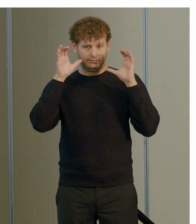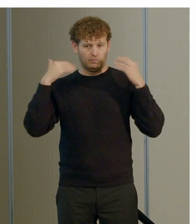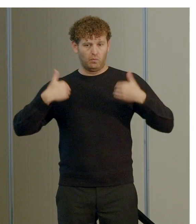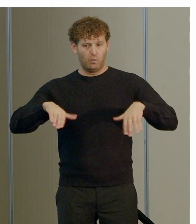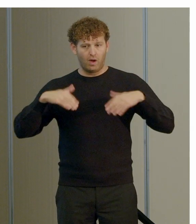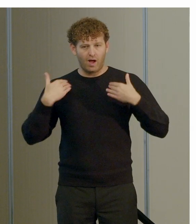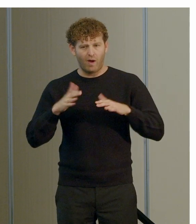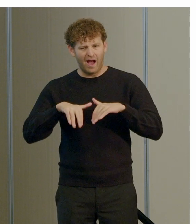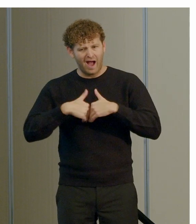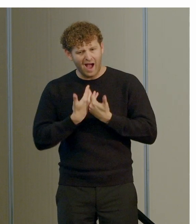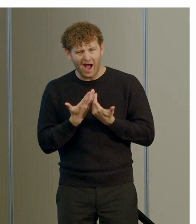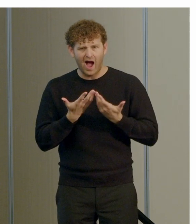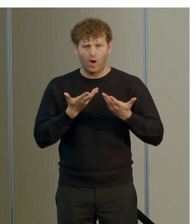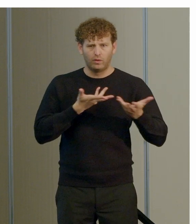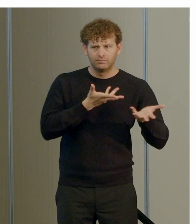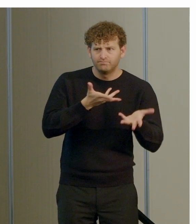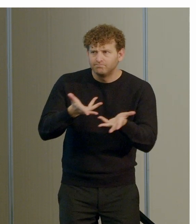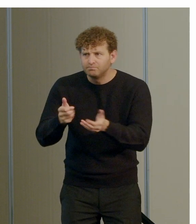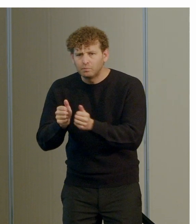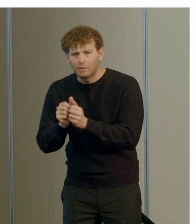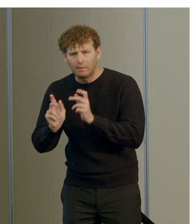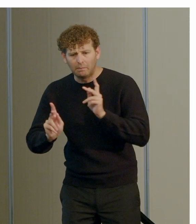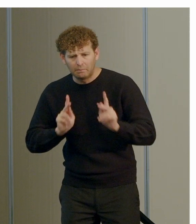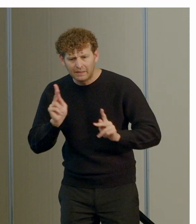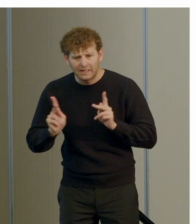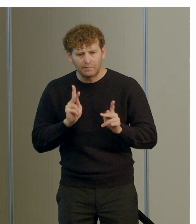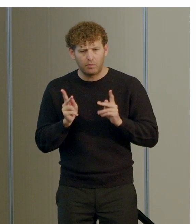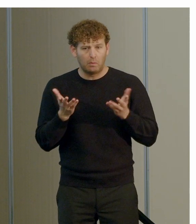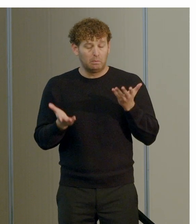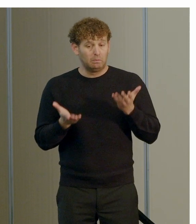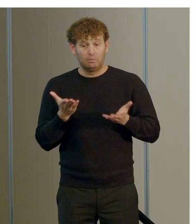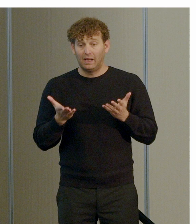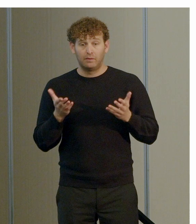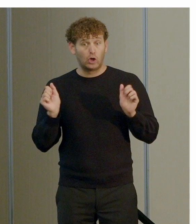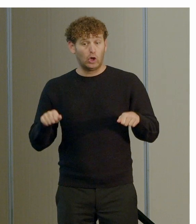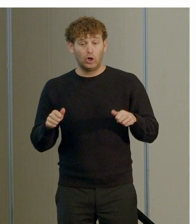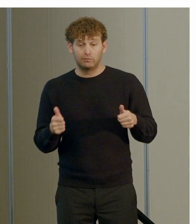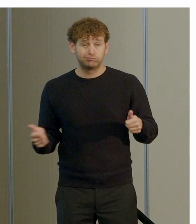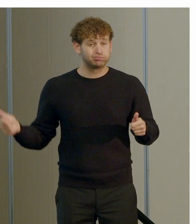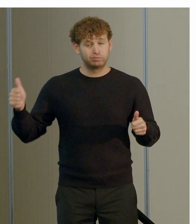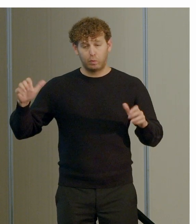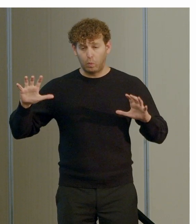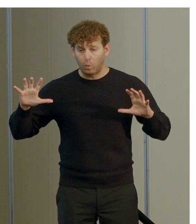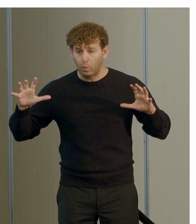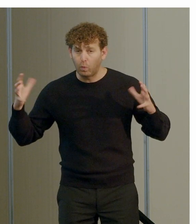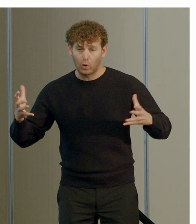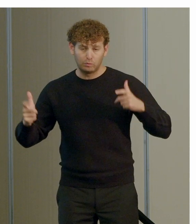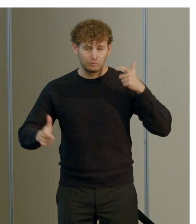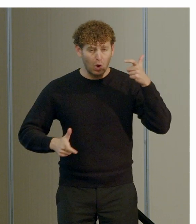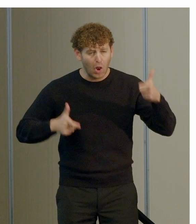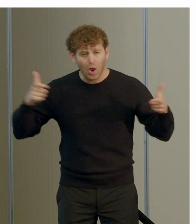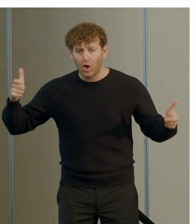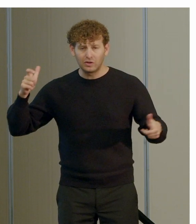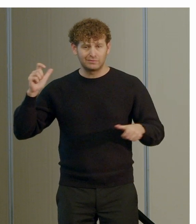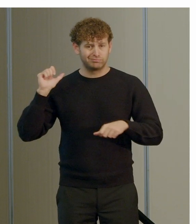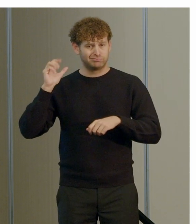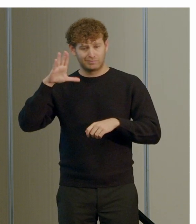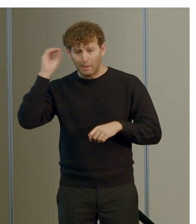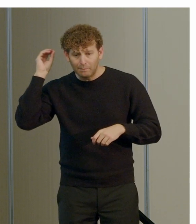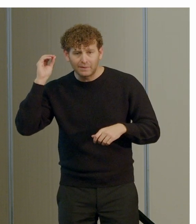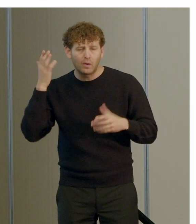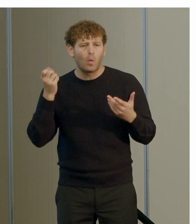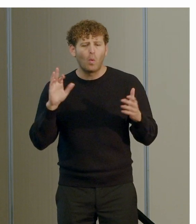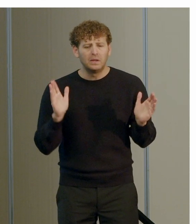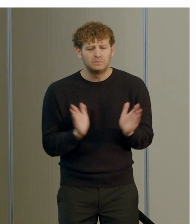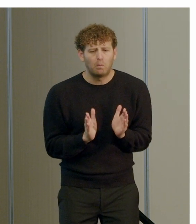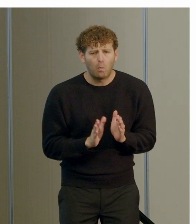could be a small niche company, they could be scientific, they could be general business. It doesn't really matter. It's like, how do you value